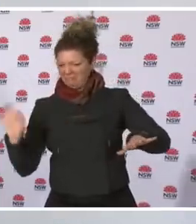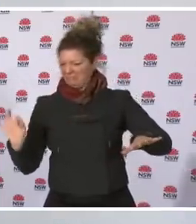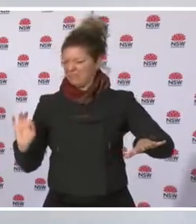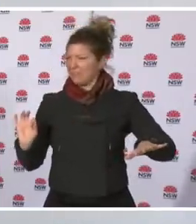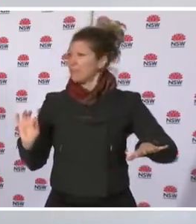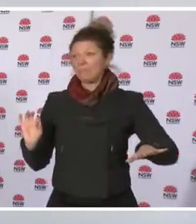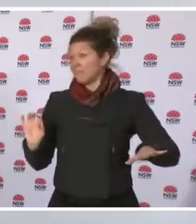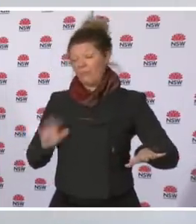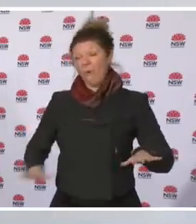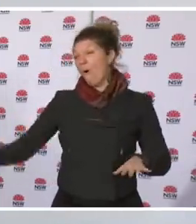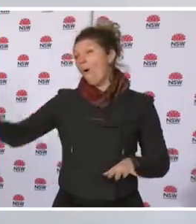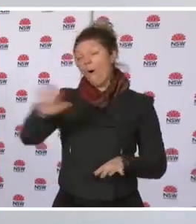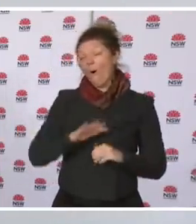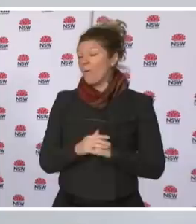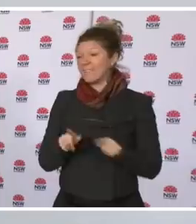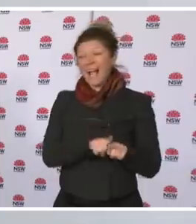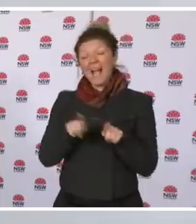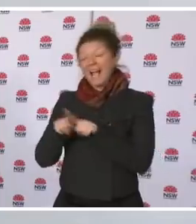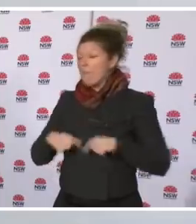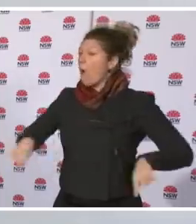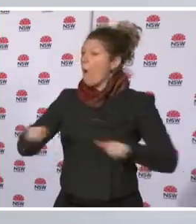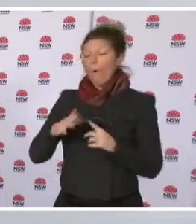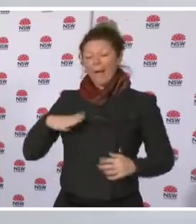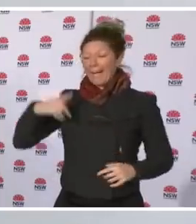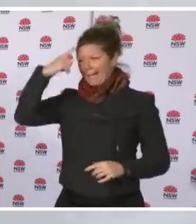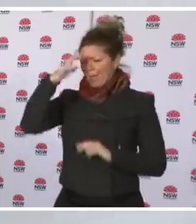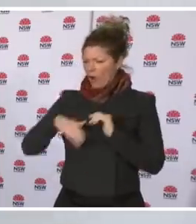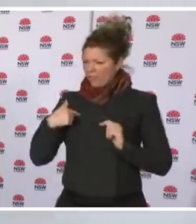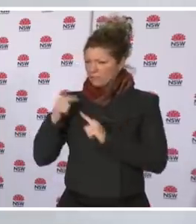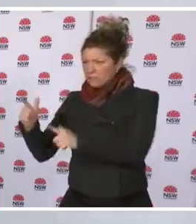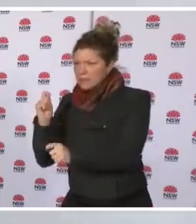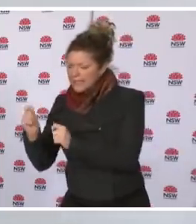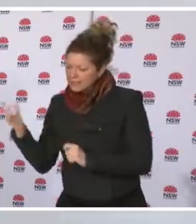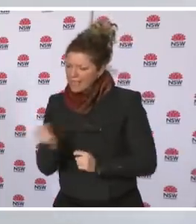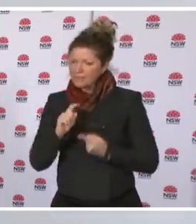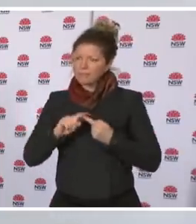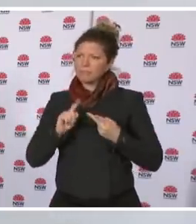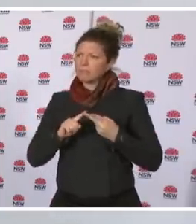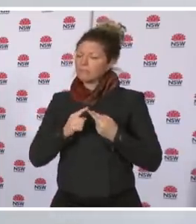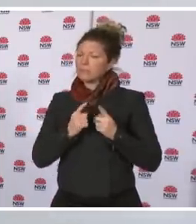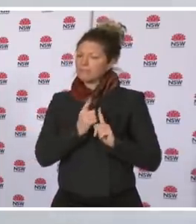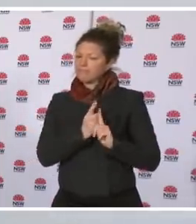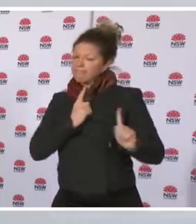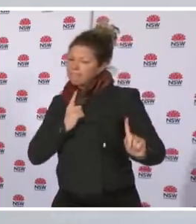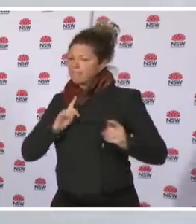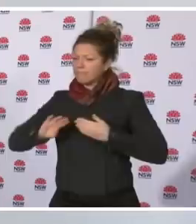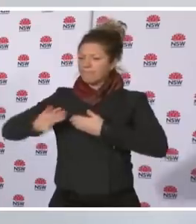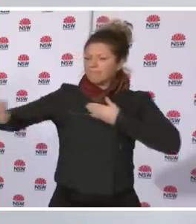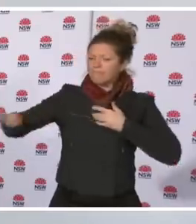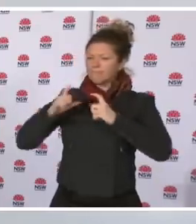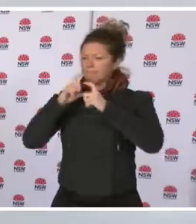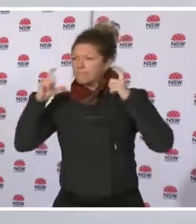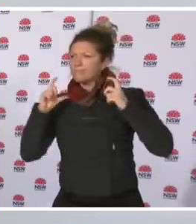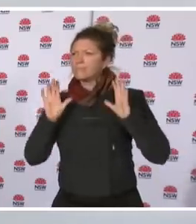be vigilant in who we interact with. We've talked a lot about reducing mobility, but in essence, what we're talking